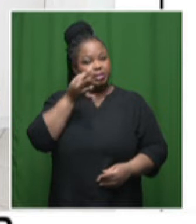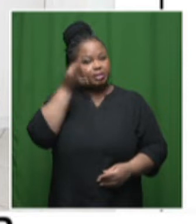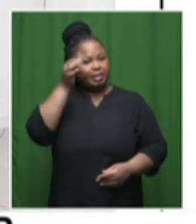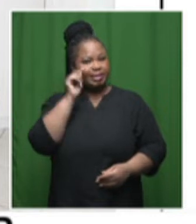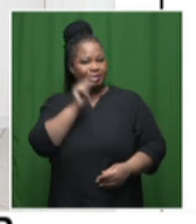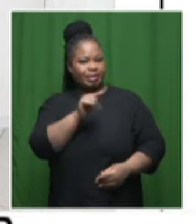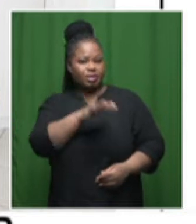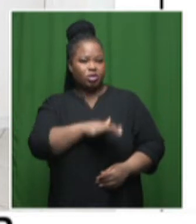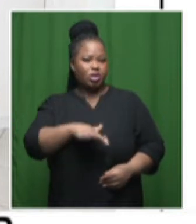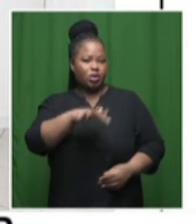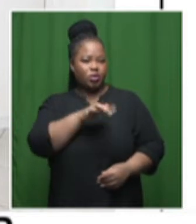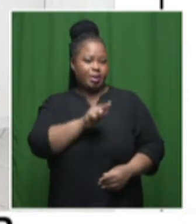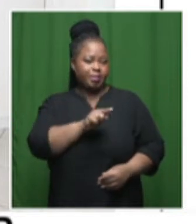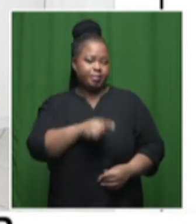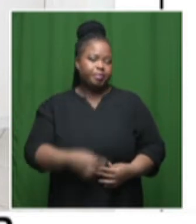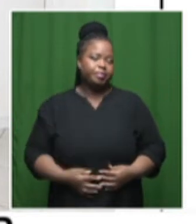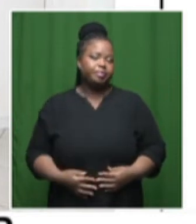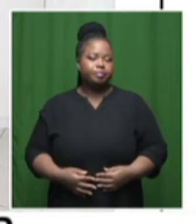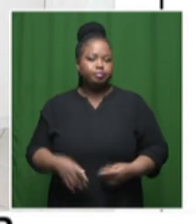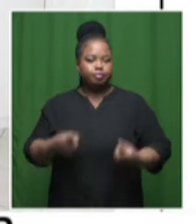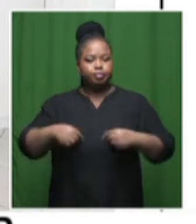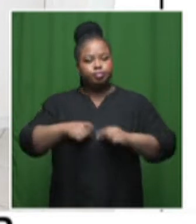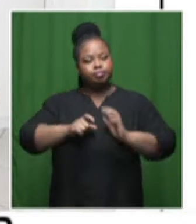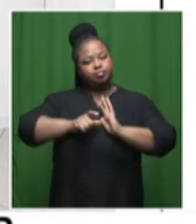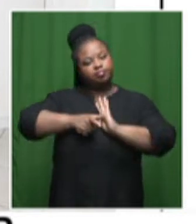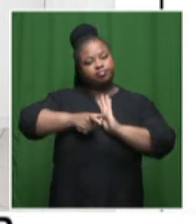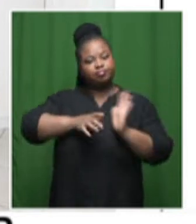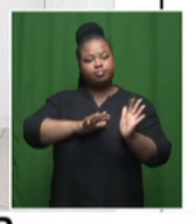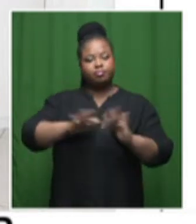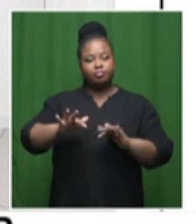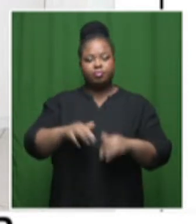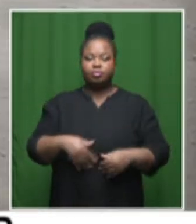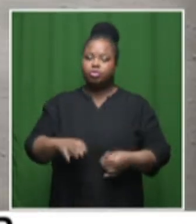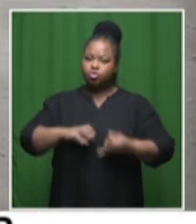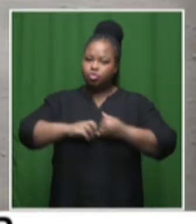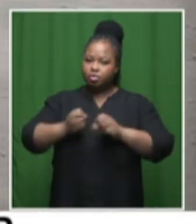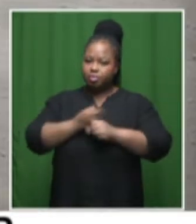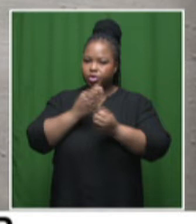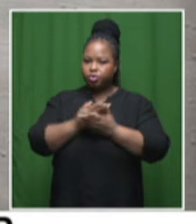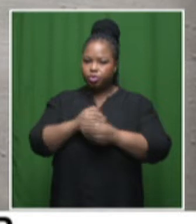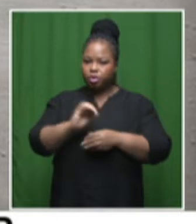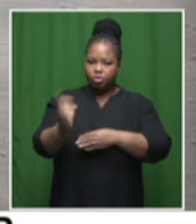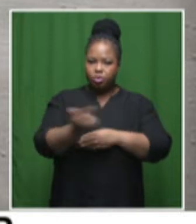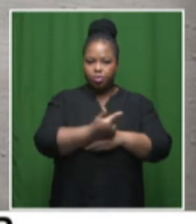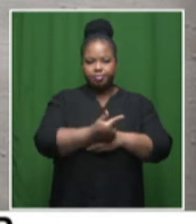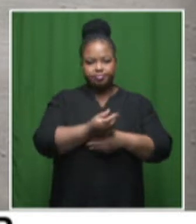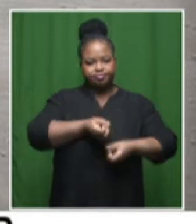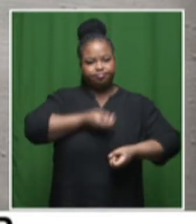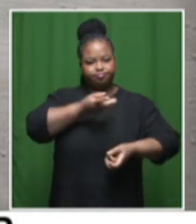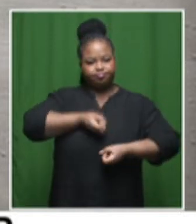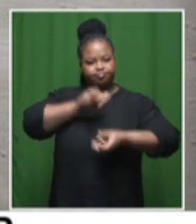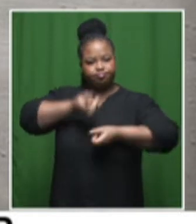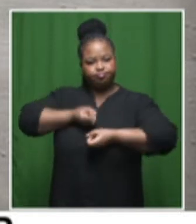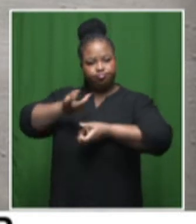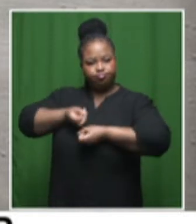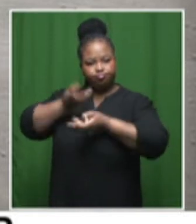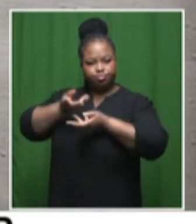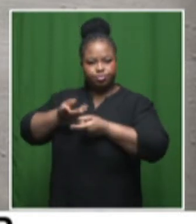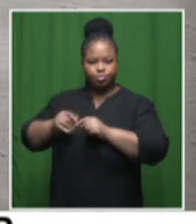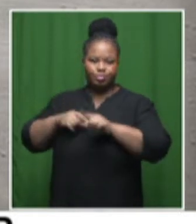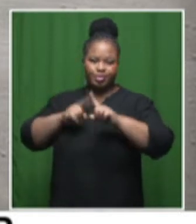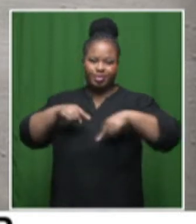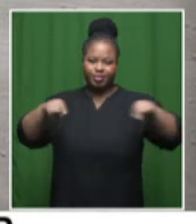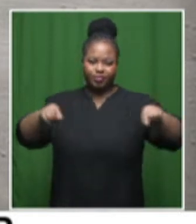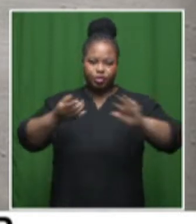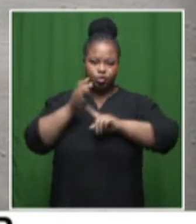of spaces. So we designed it to kind of speak to both kinds of expressions and not leave anybody out of the